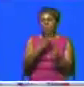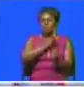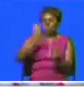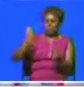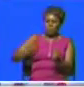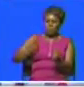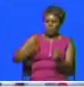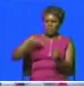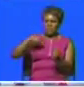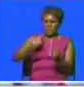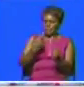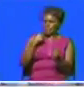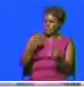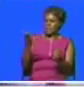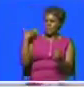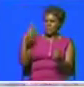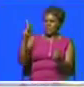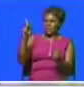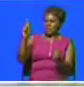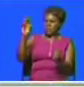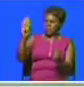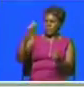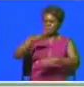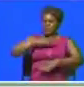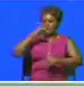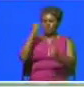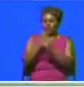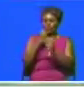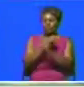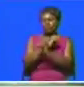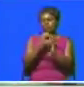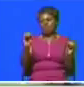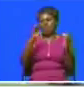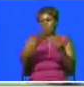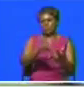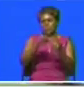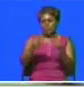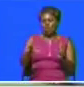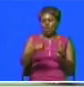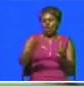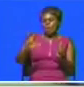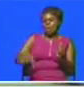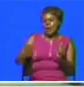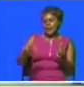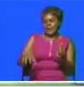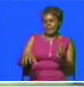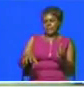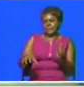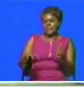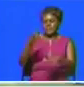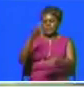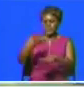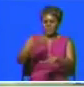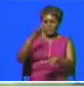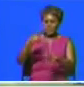have I'm on record as saying that KTB is not doing enough, especially on the local market. The sensitization that